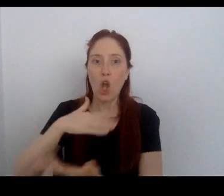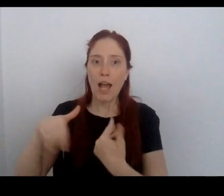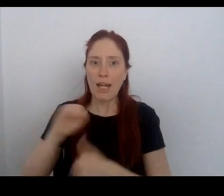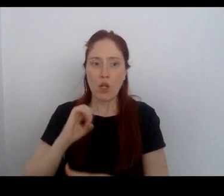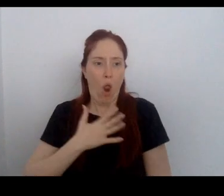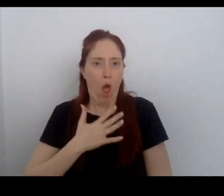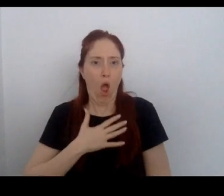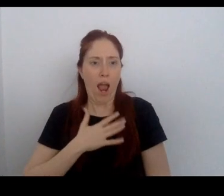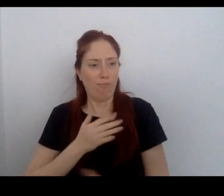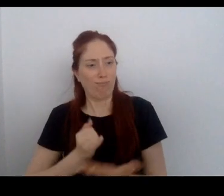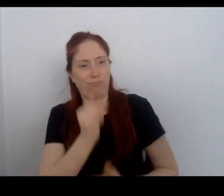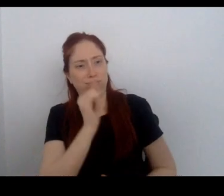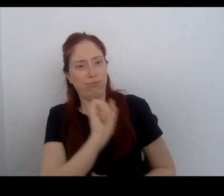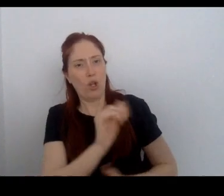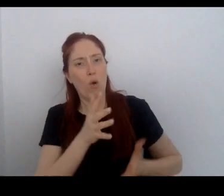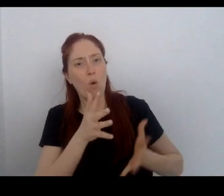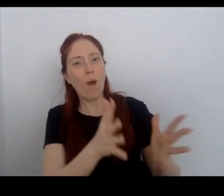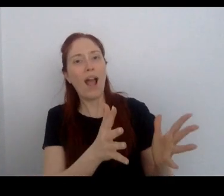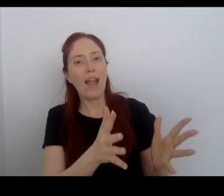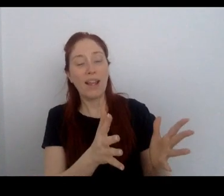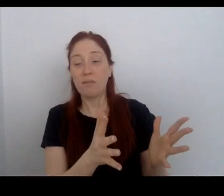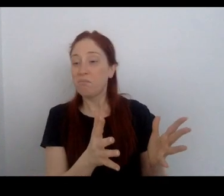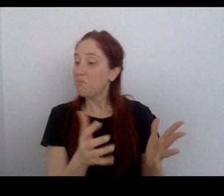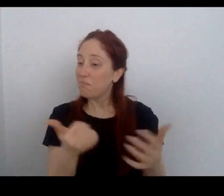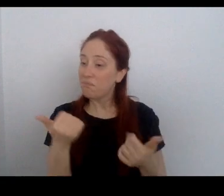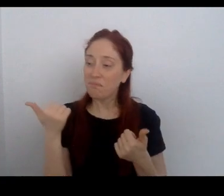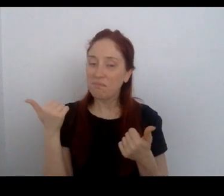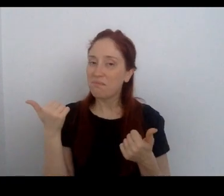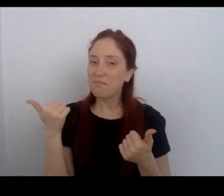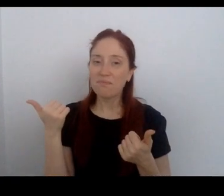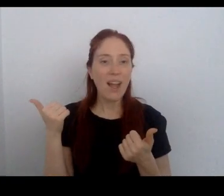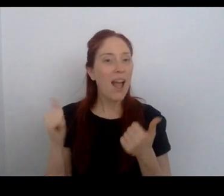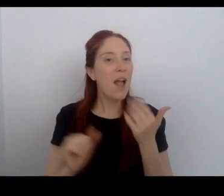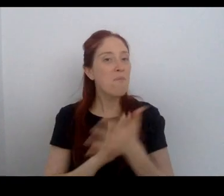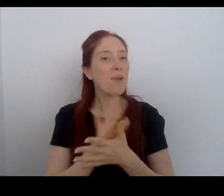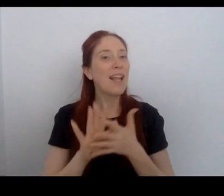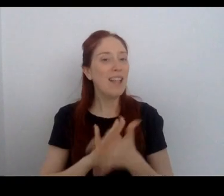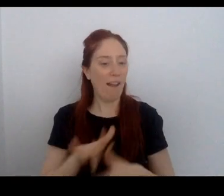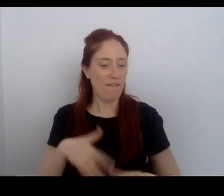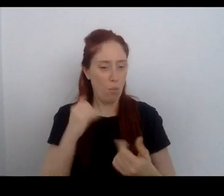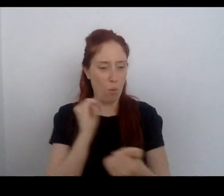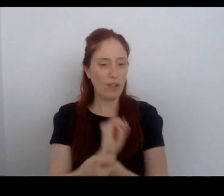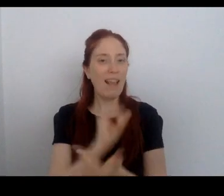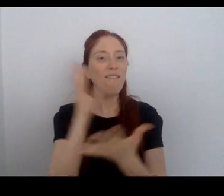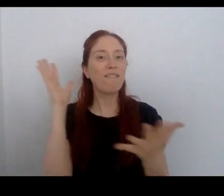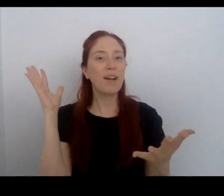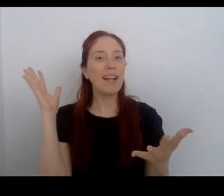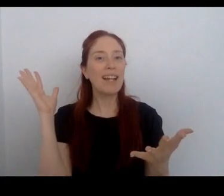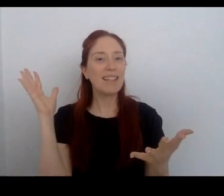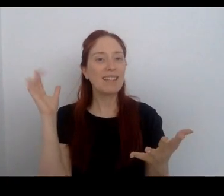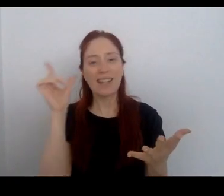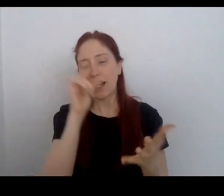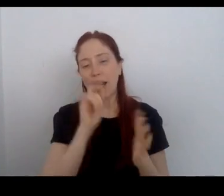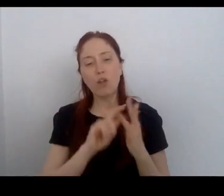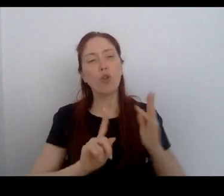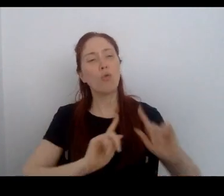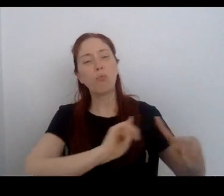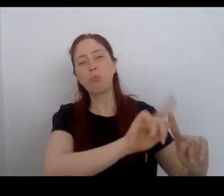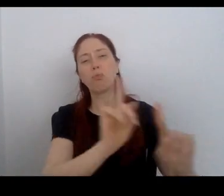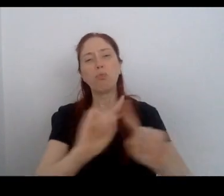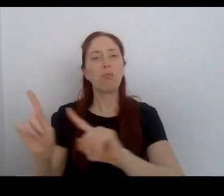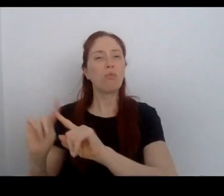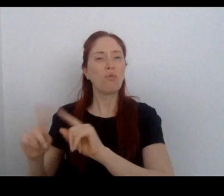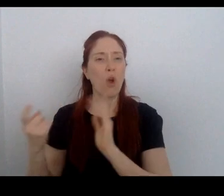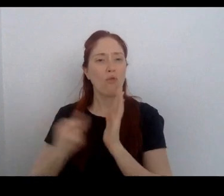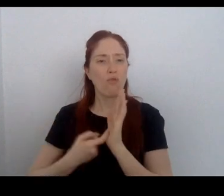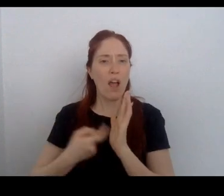career prospect, because at least you then have the freedom to go and work in with your own kind of motivation,